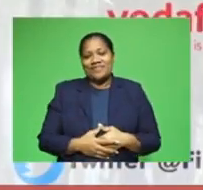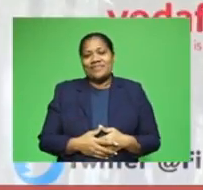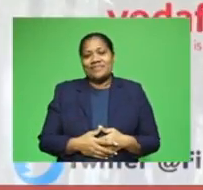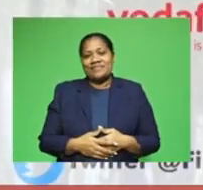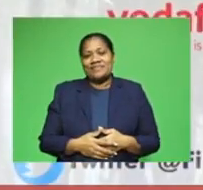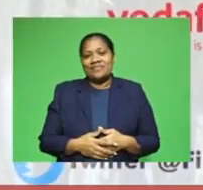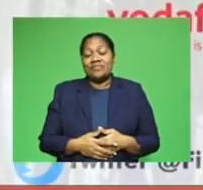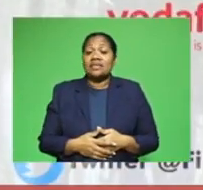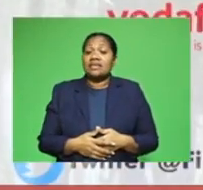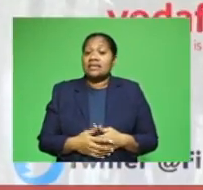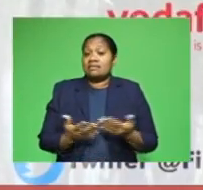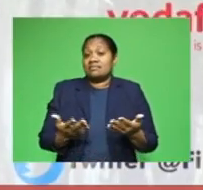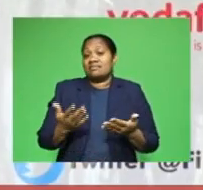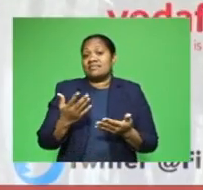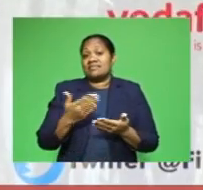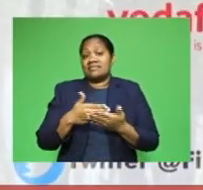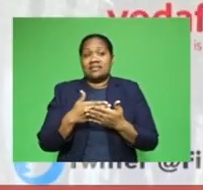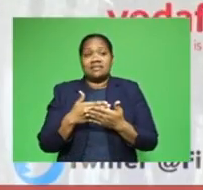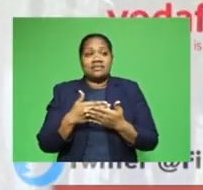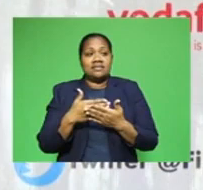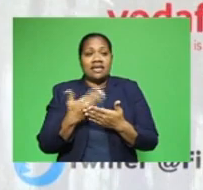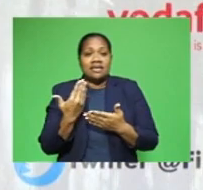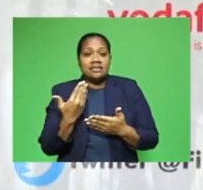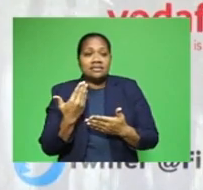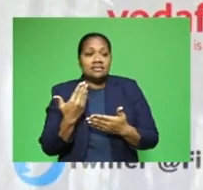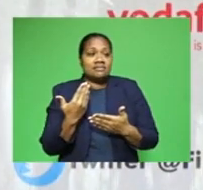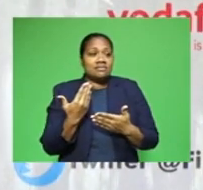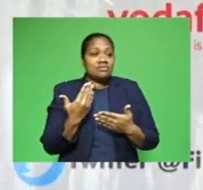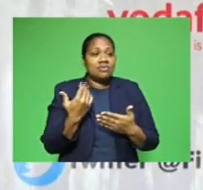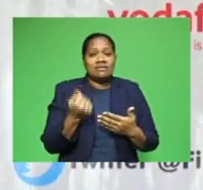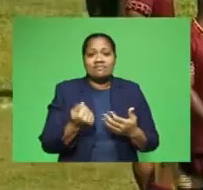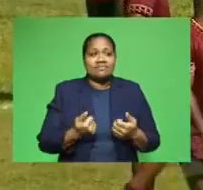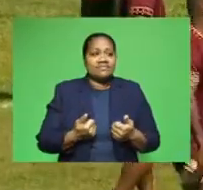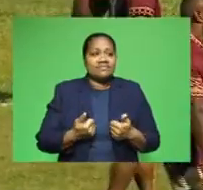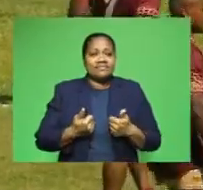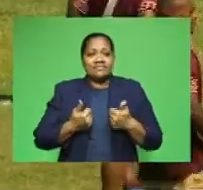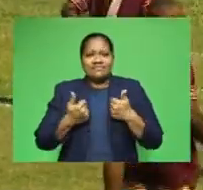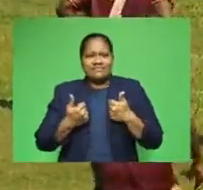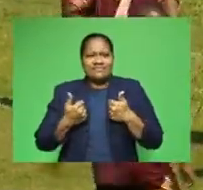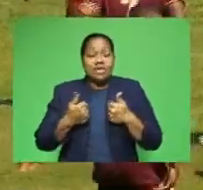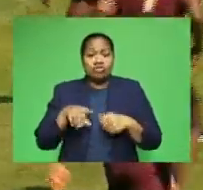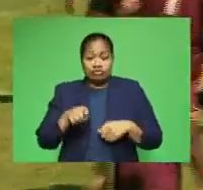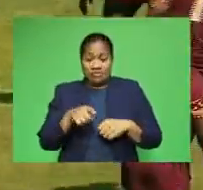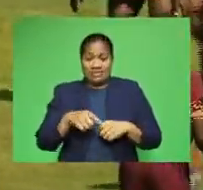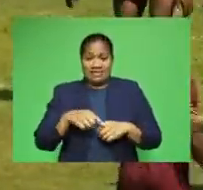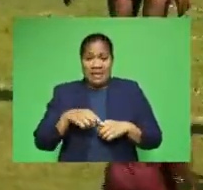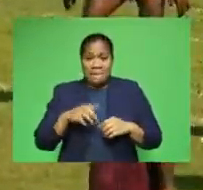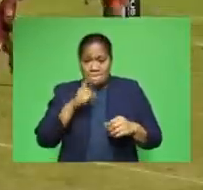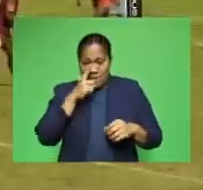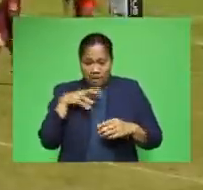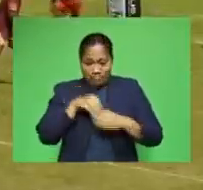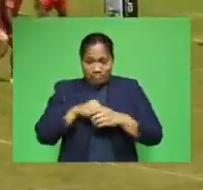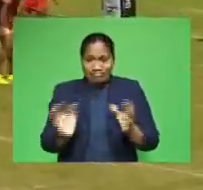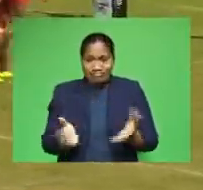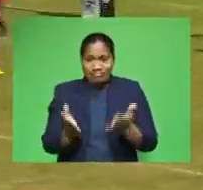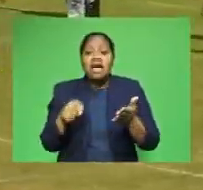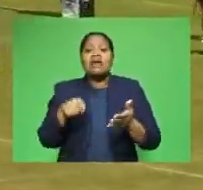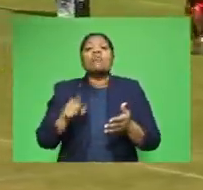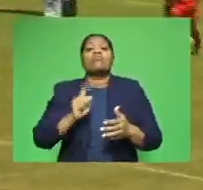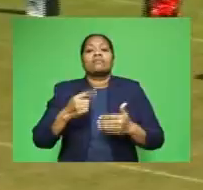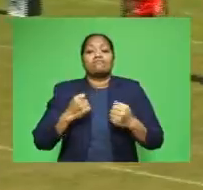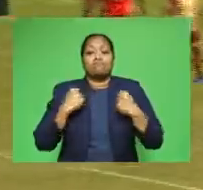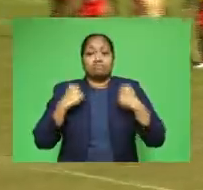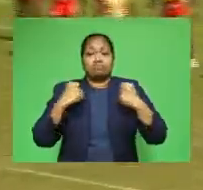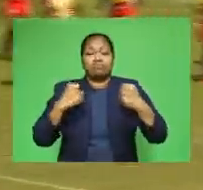able to keep the players up to par. To keep the players fit, the Silktails will have an